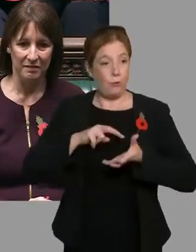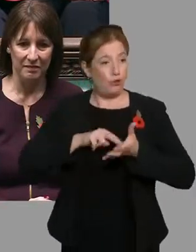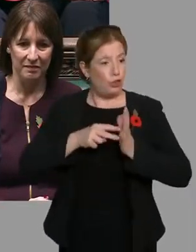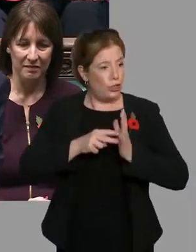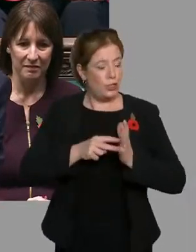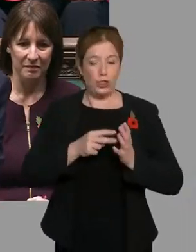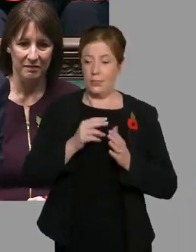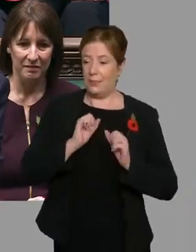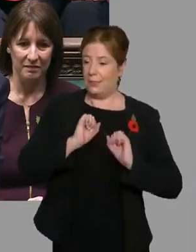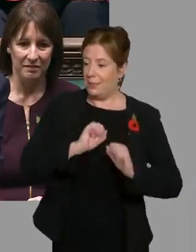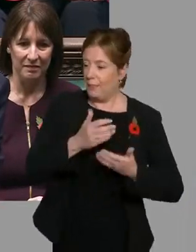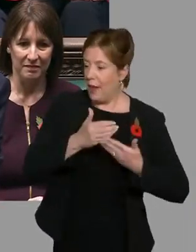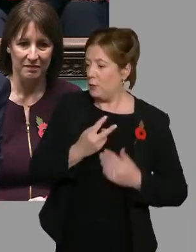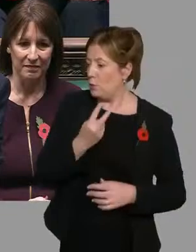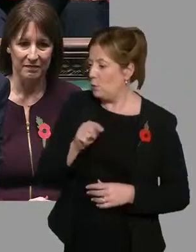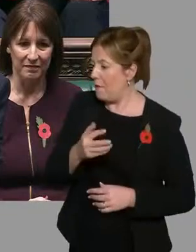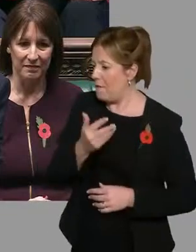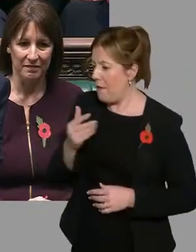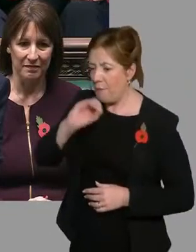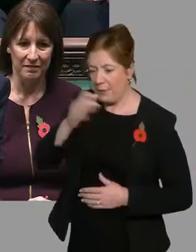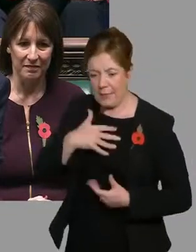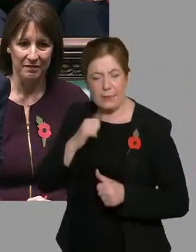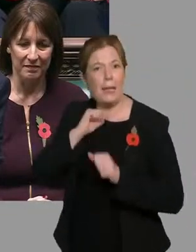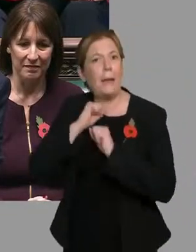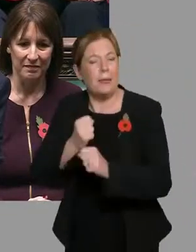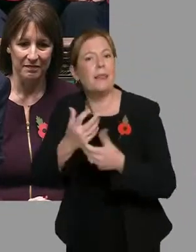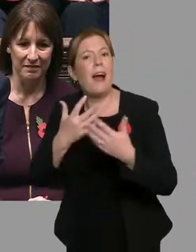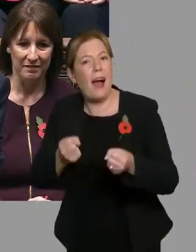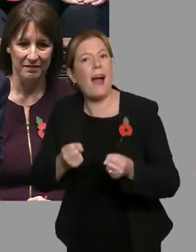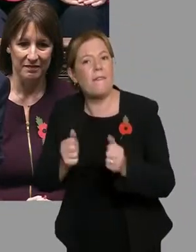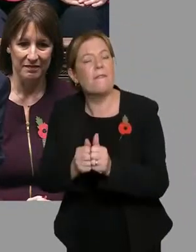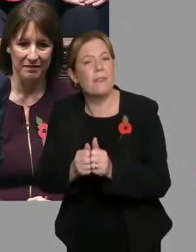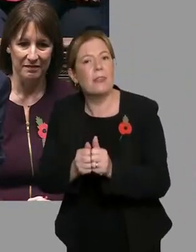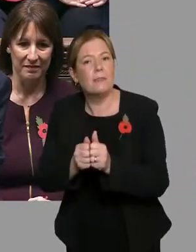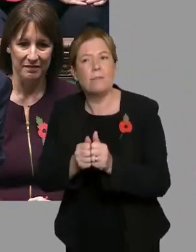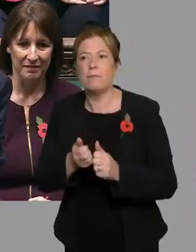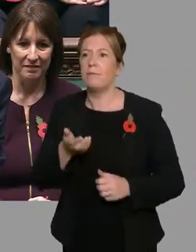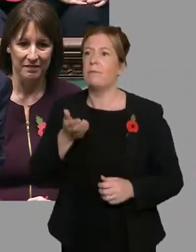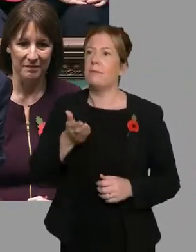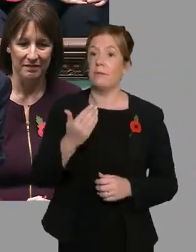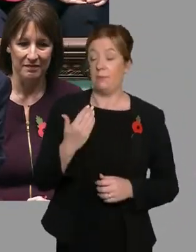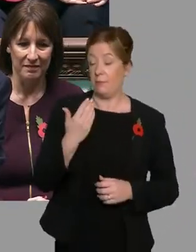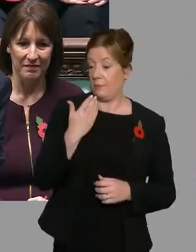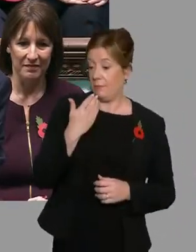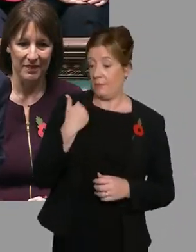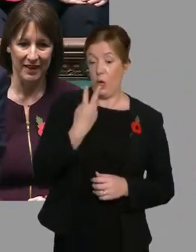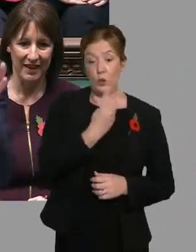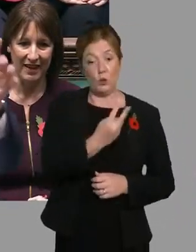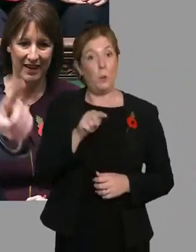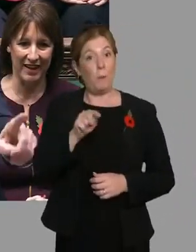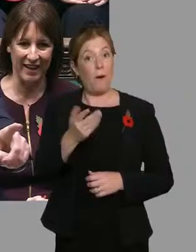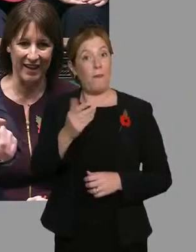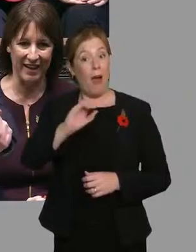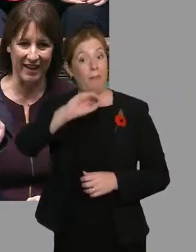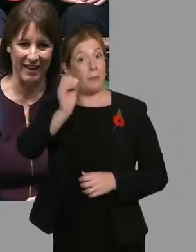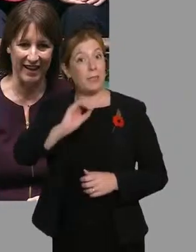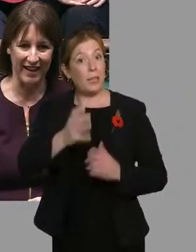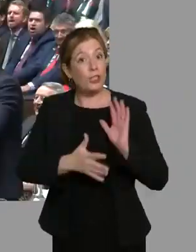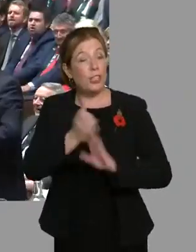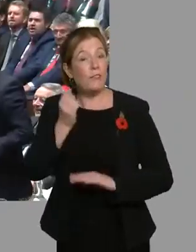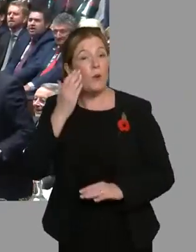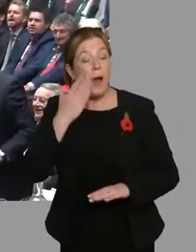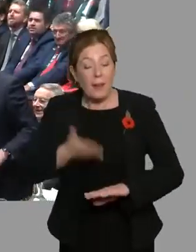I would remind the last time 2.5 was met was under the last Labour government.